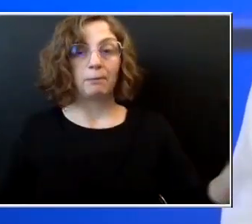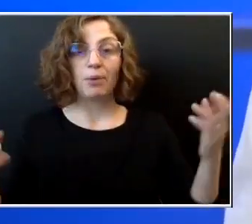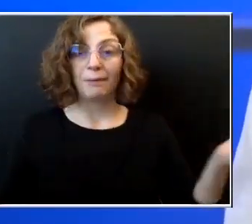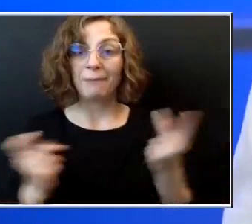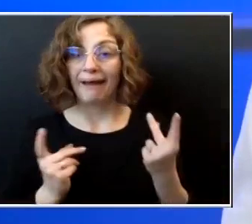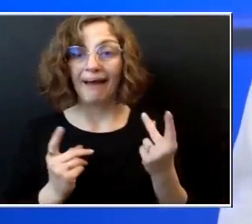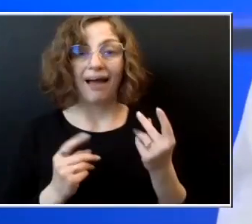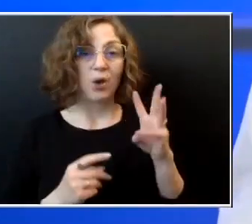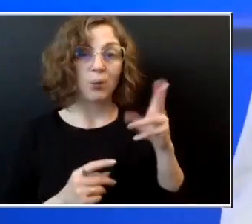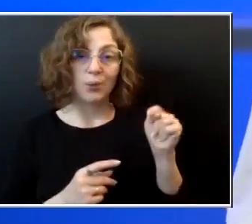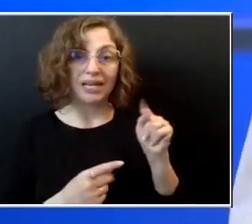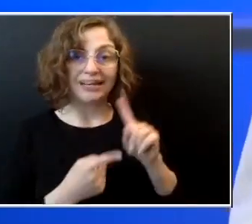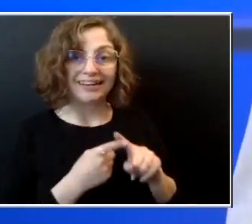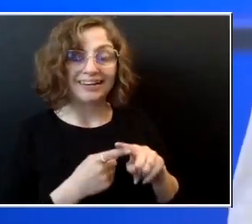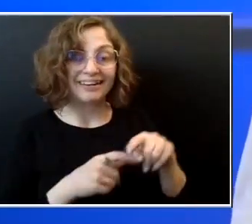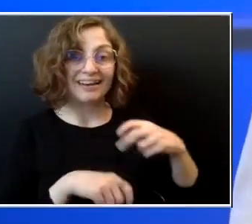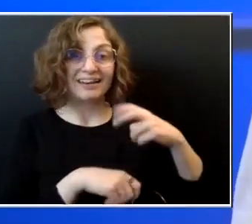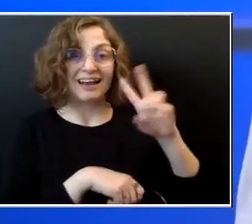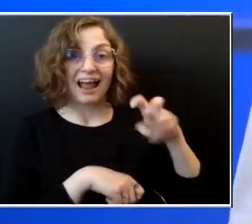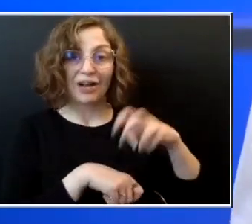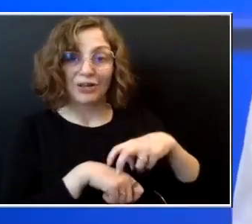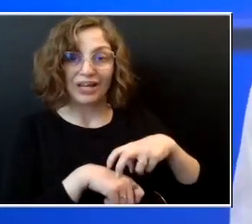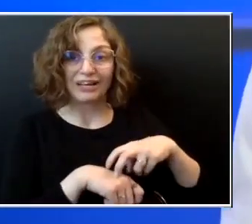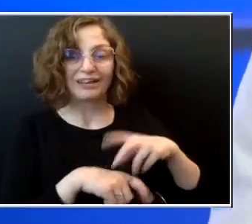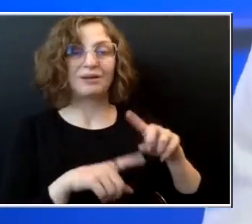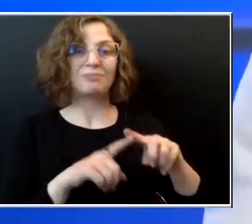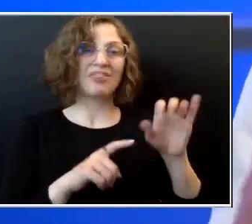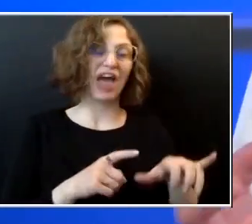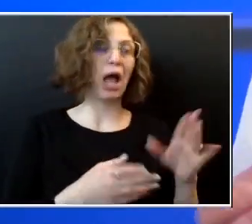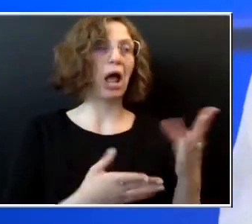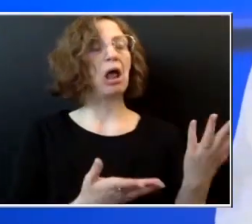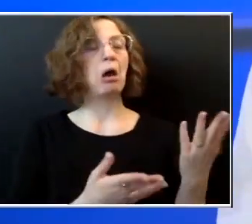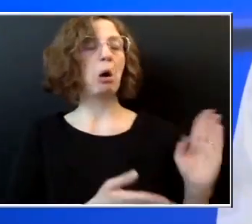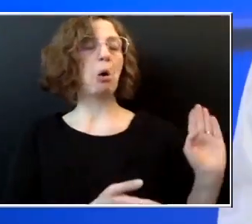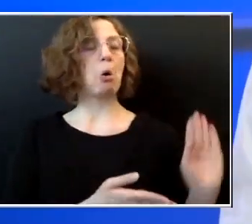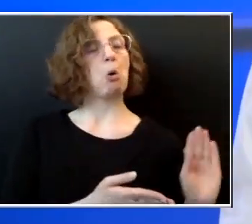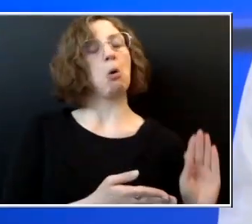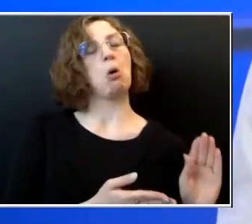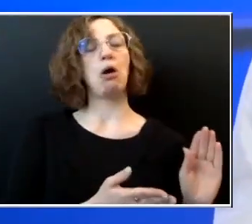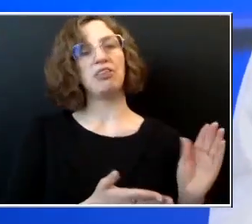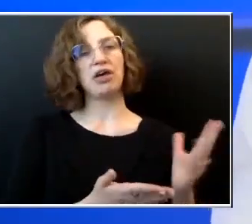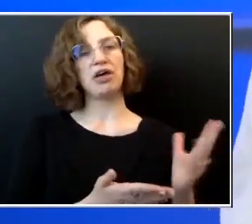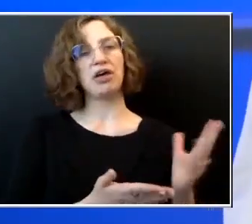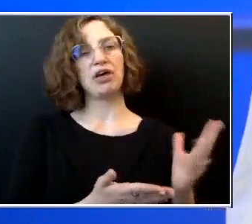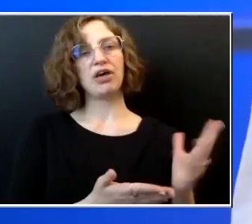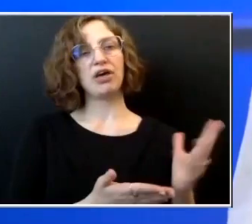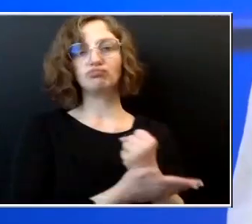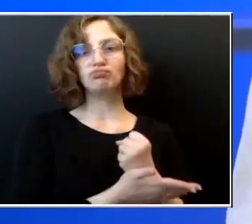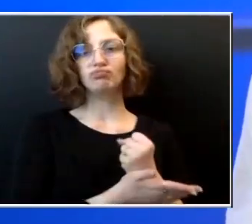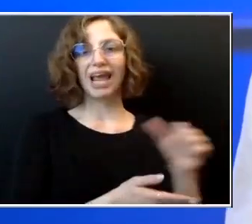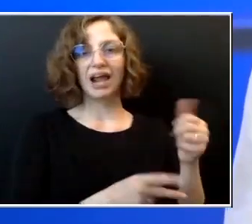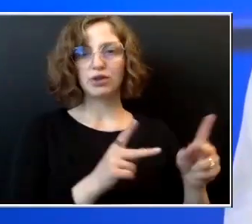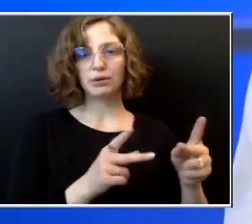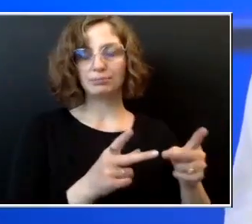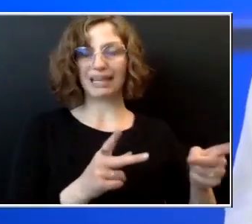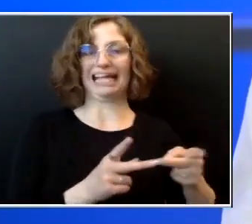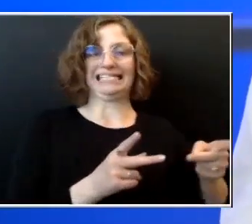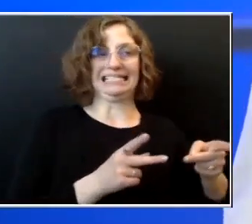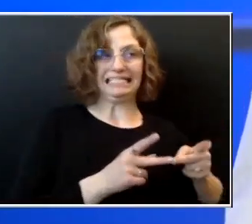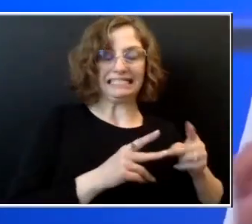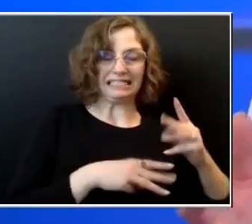market prices. And so there was hesitation. And it was a constellation of multiple things. This small tenancy